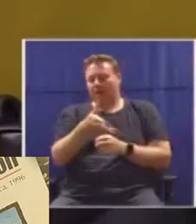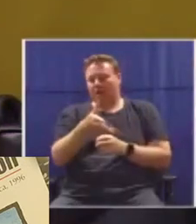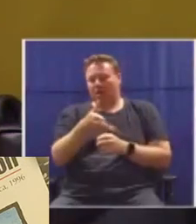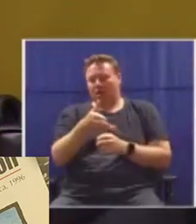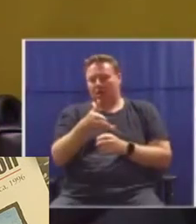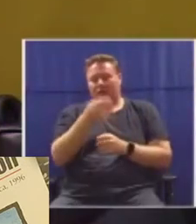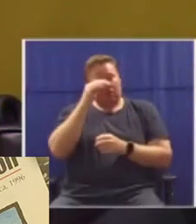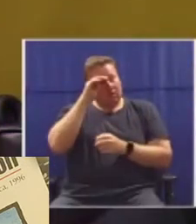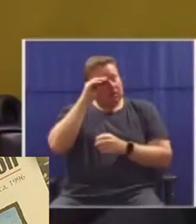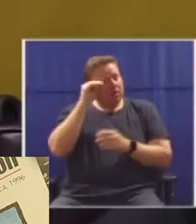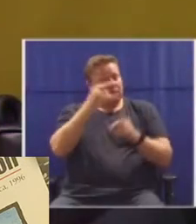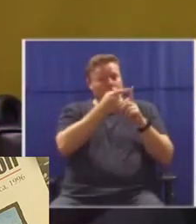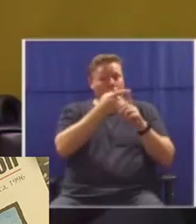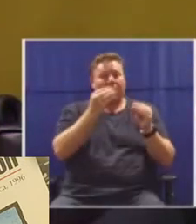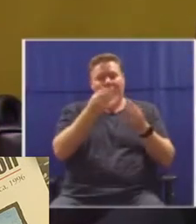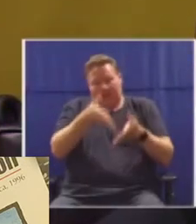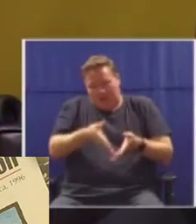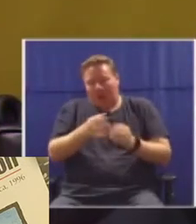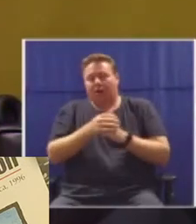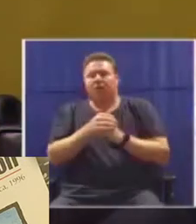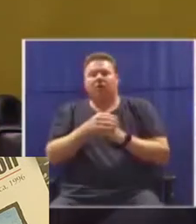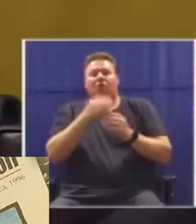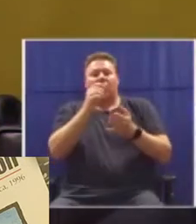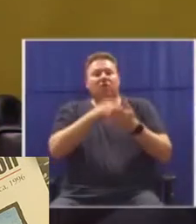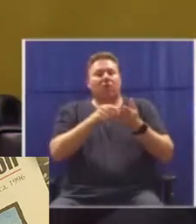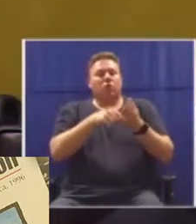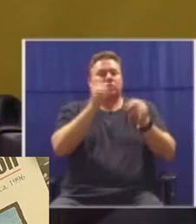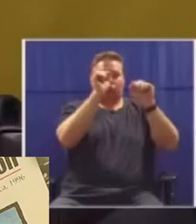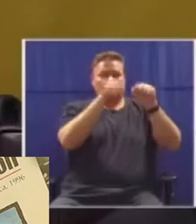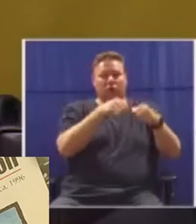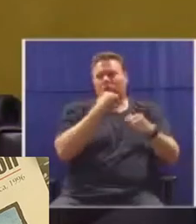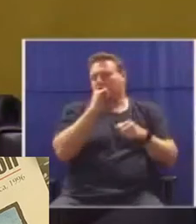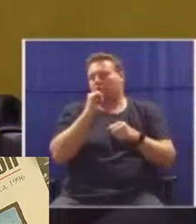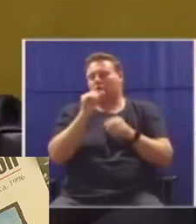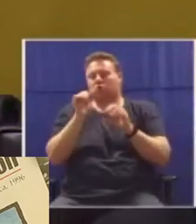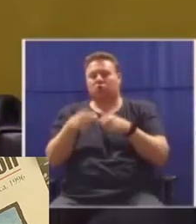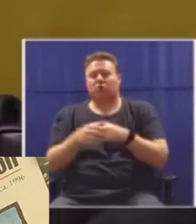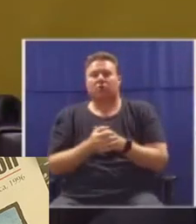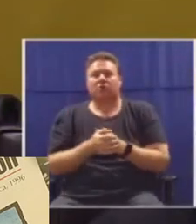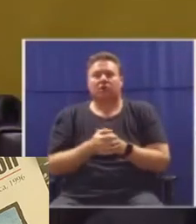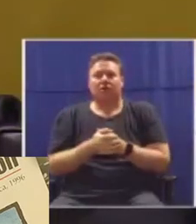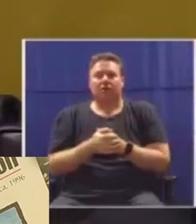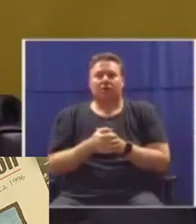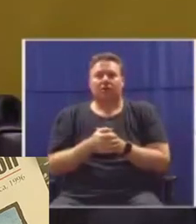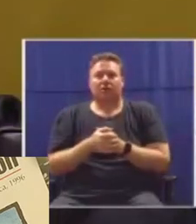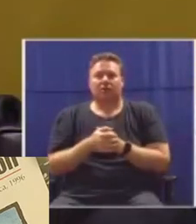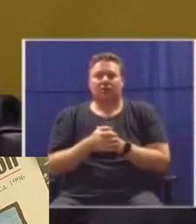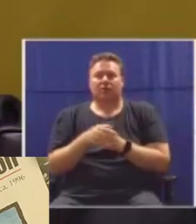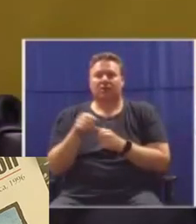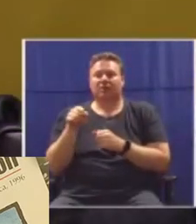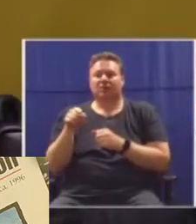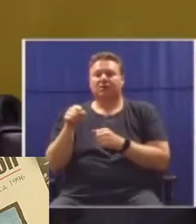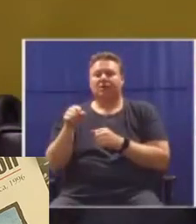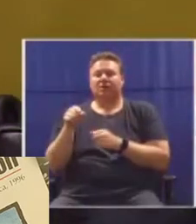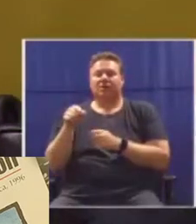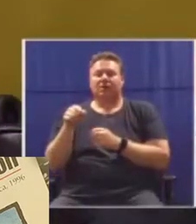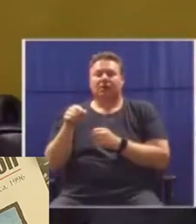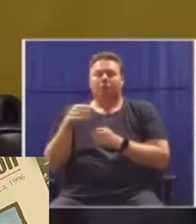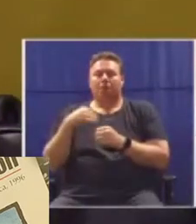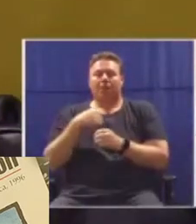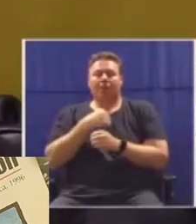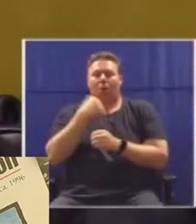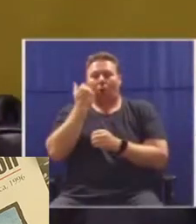if they vote for or against the question. A member who wishes to abstain or vote against the party vote may do